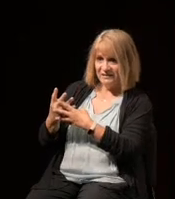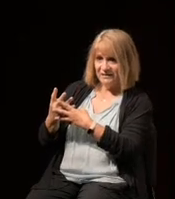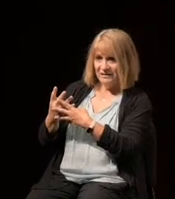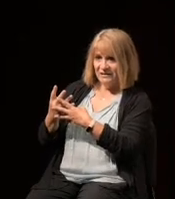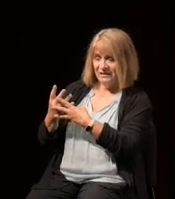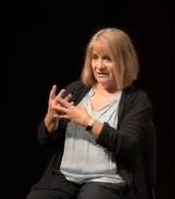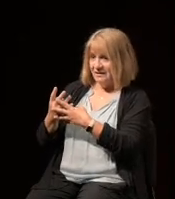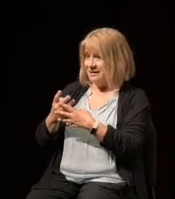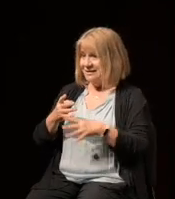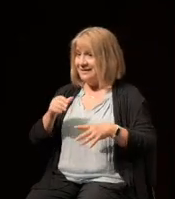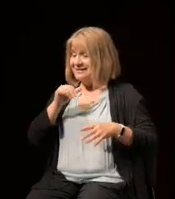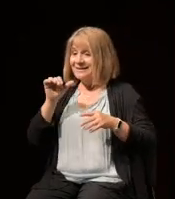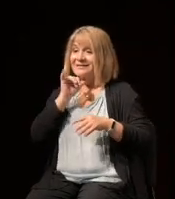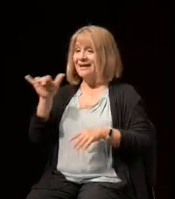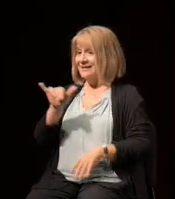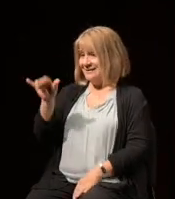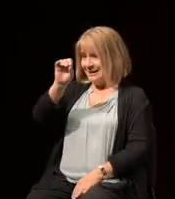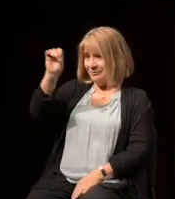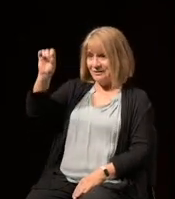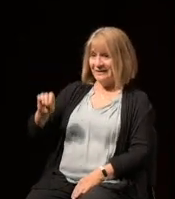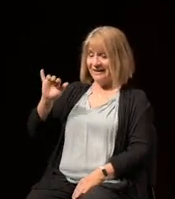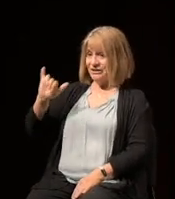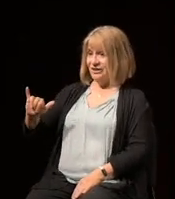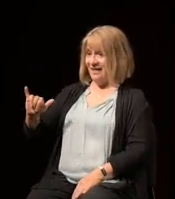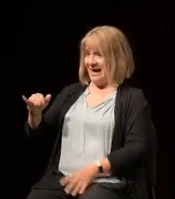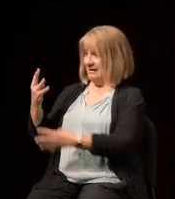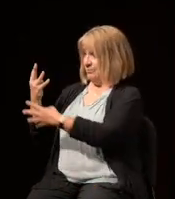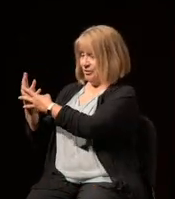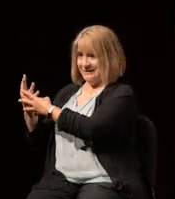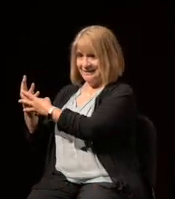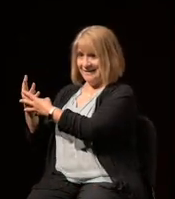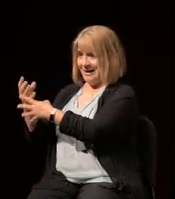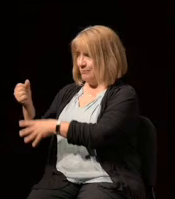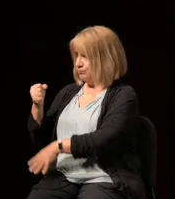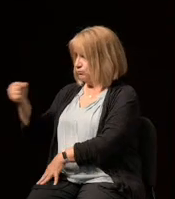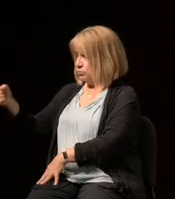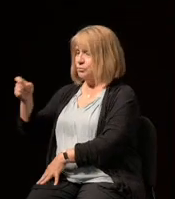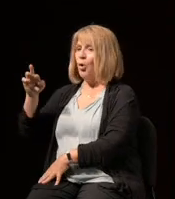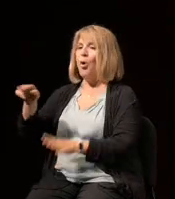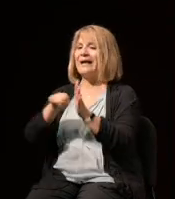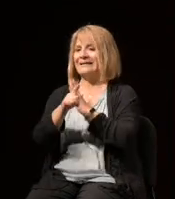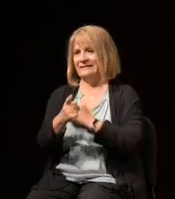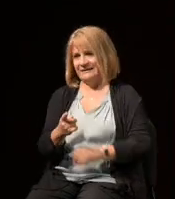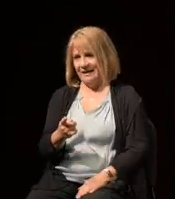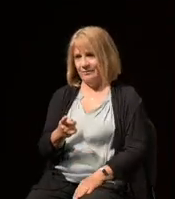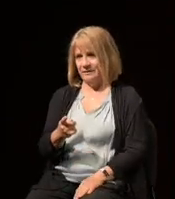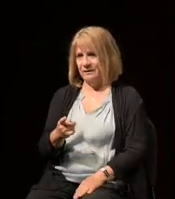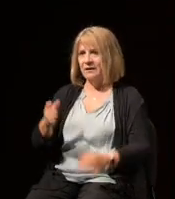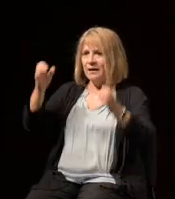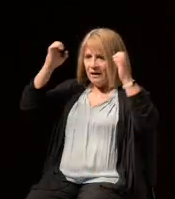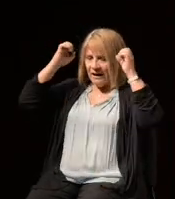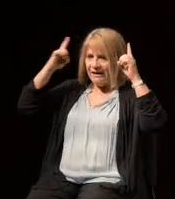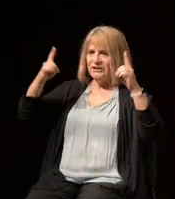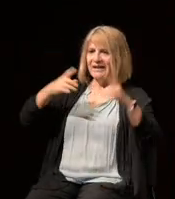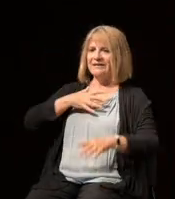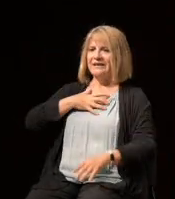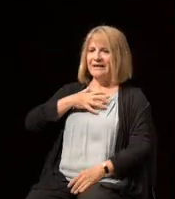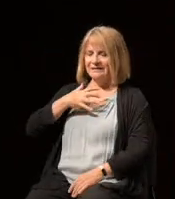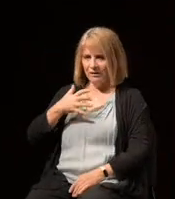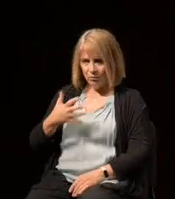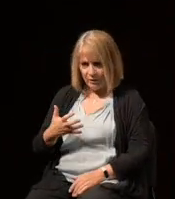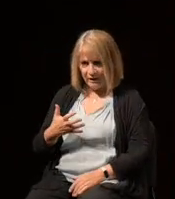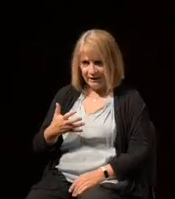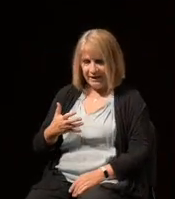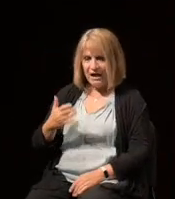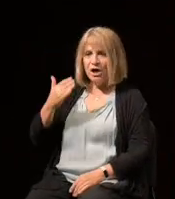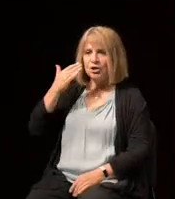kills them. And yes, education is a willing knowing cog in this